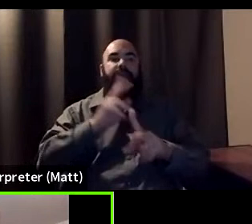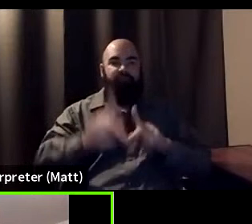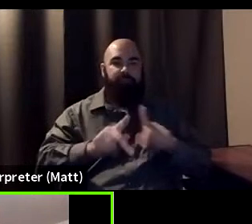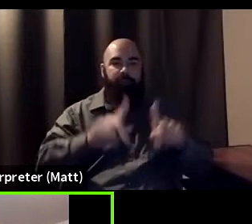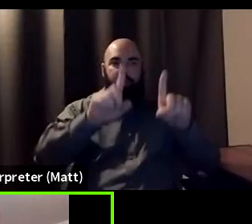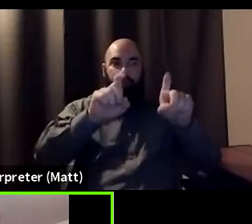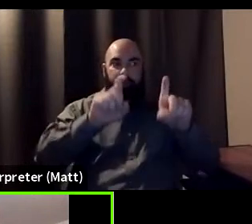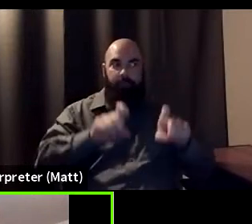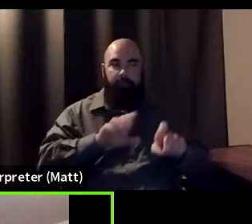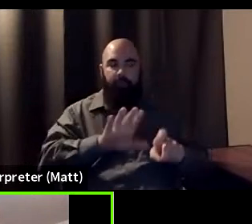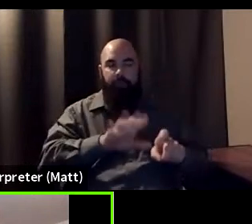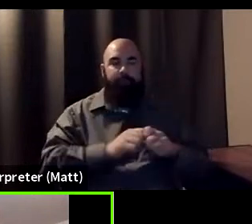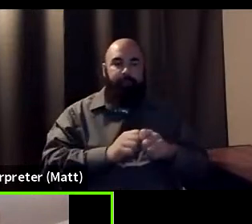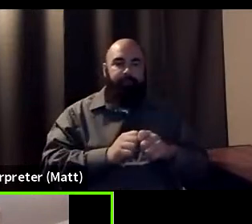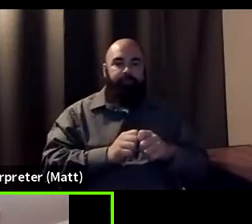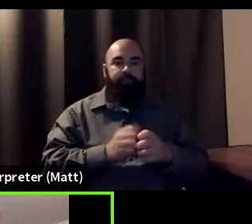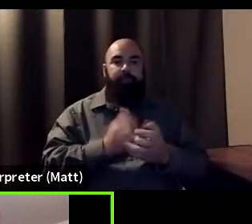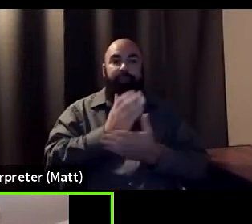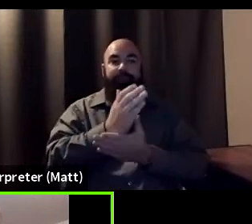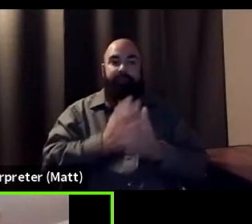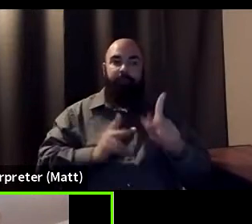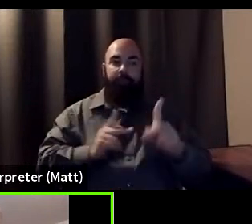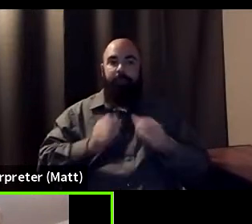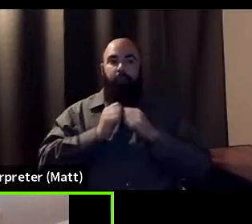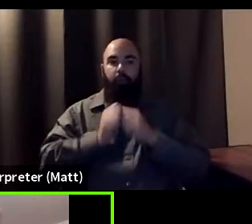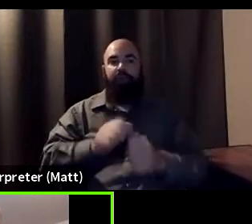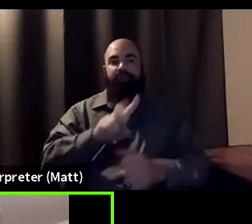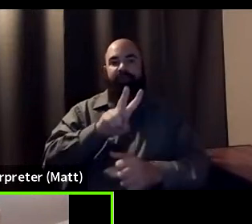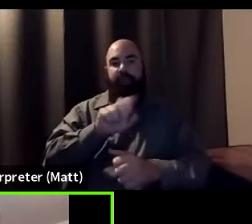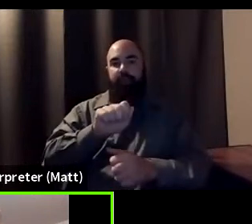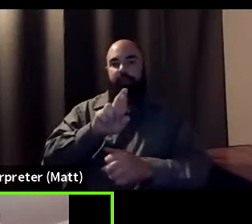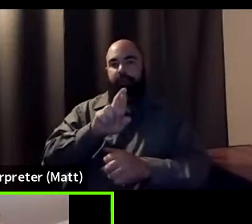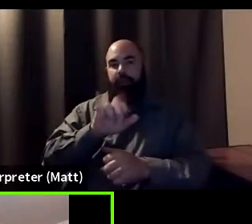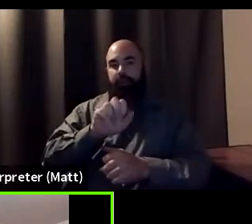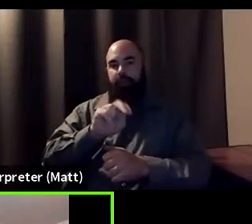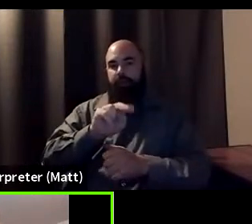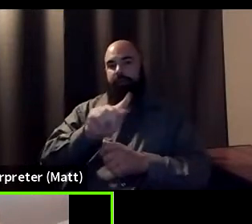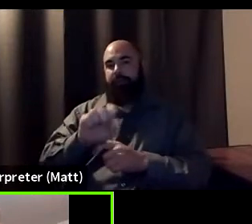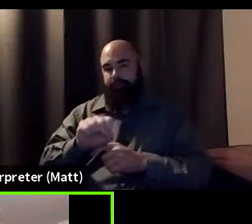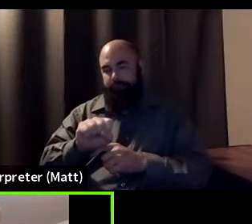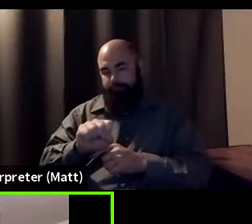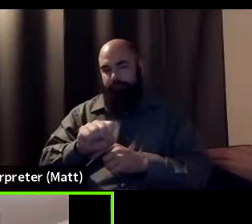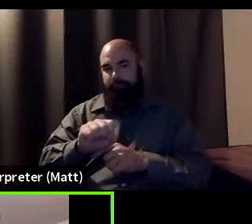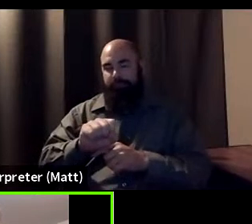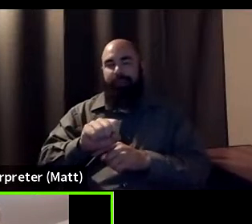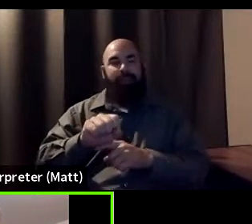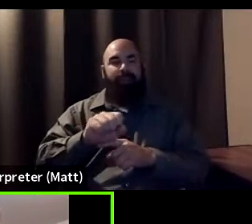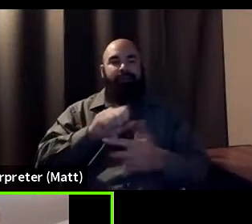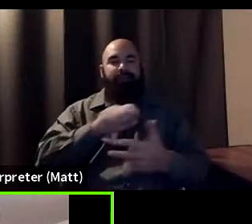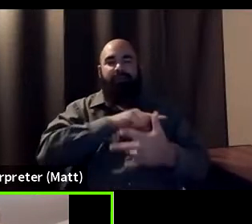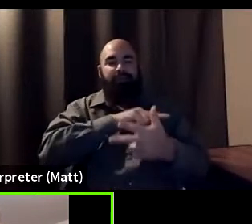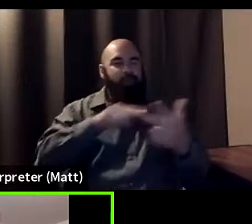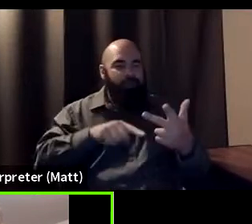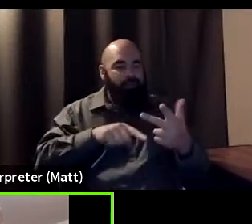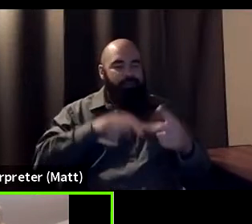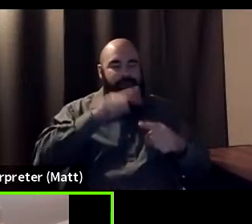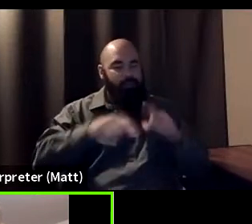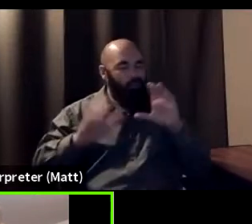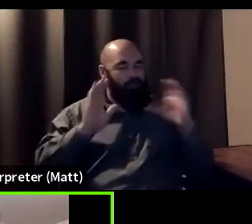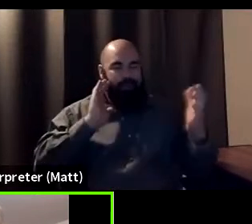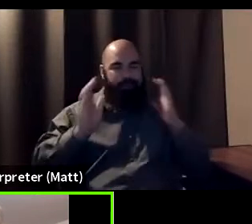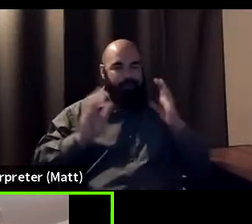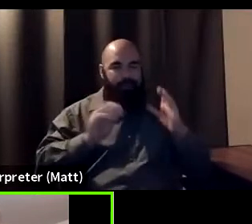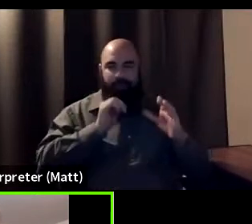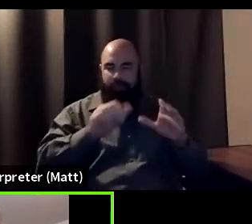some areas with the variant circulating, those kinds of things. So you can't compare all 3 of them head to head, because it really is comparing apples